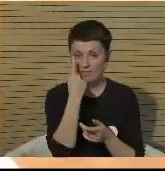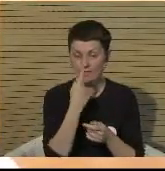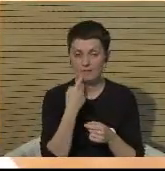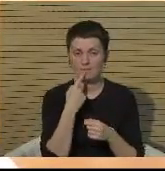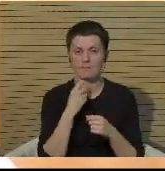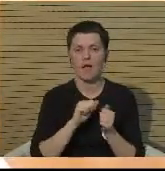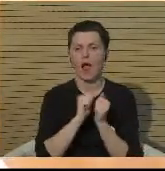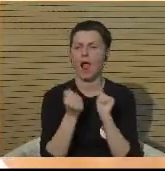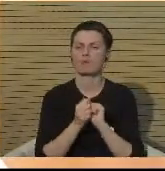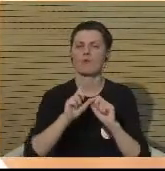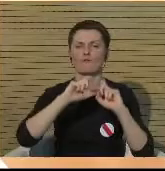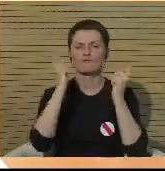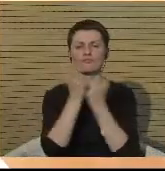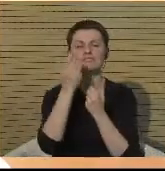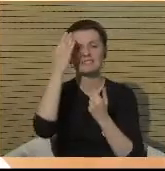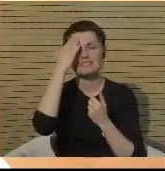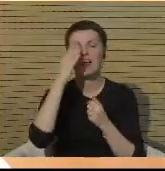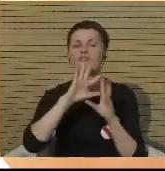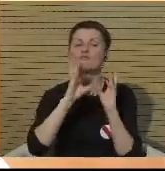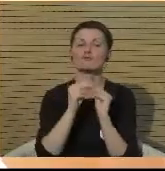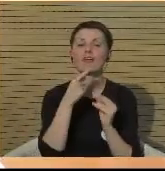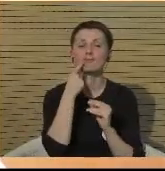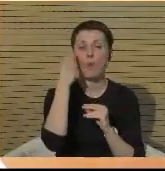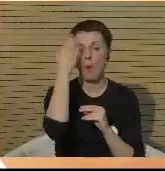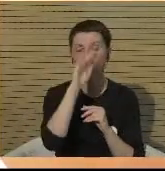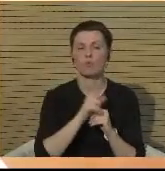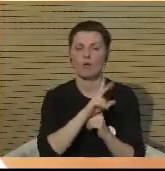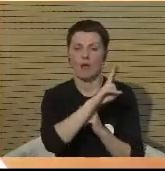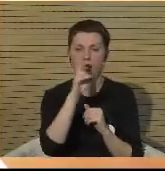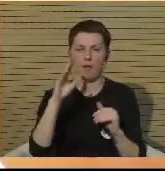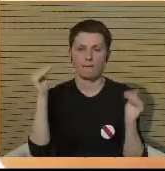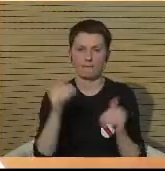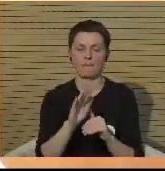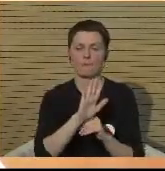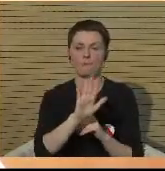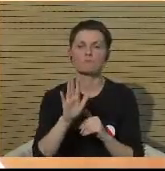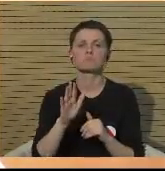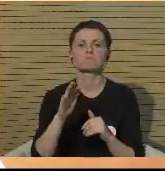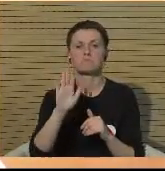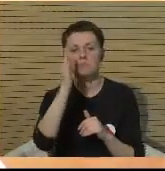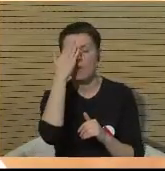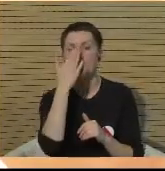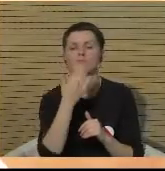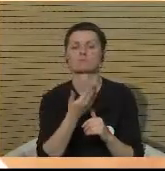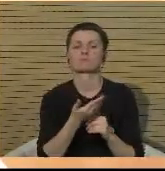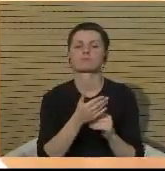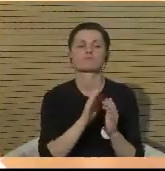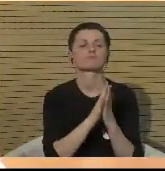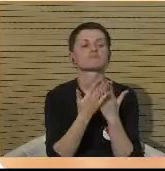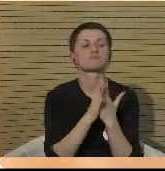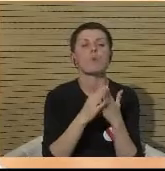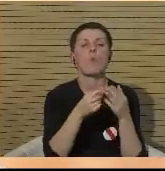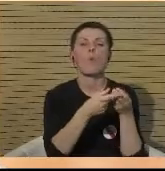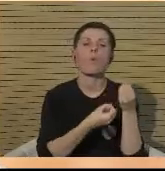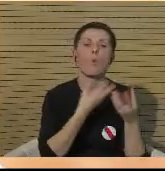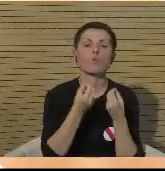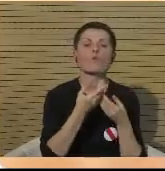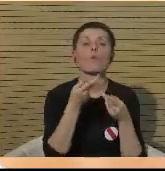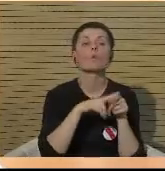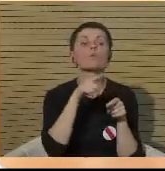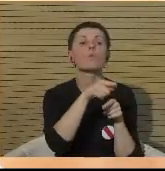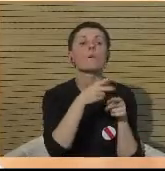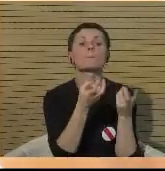When there was, if there was just a single language in the world, or everybody knew all foreign languages, then everybody could